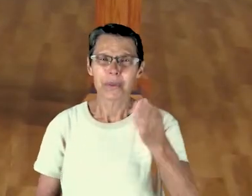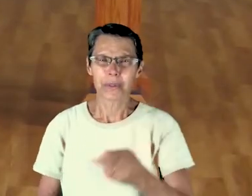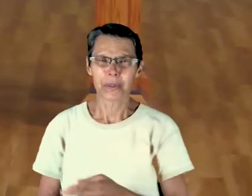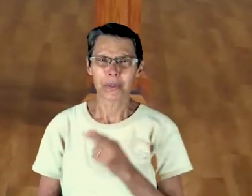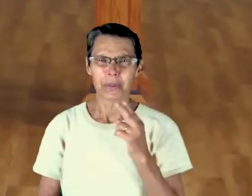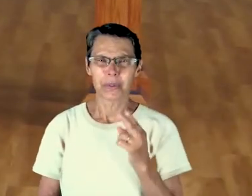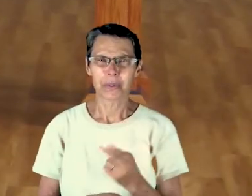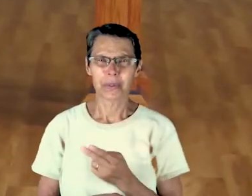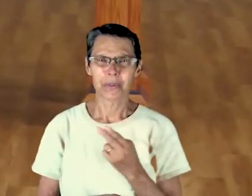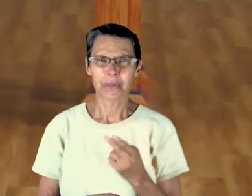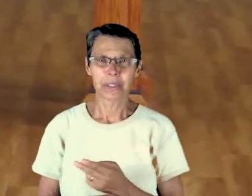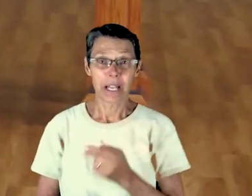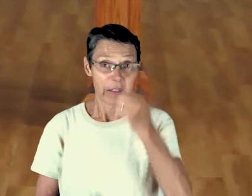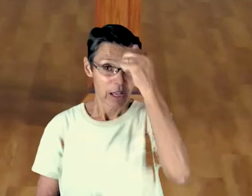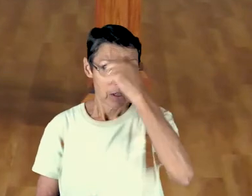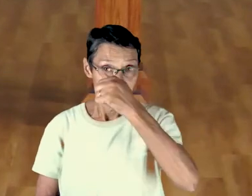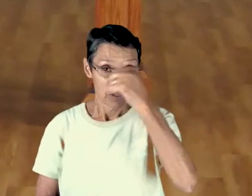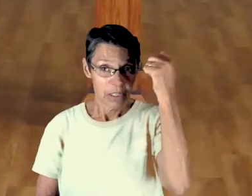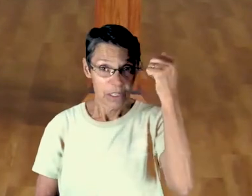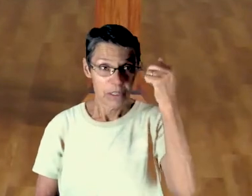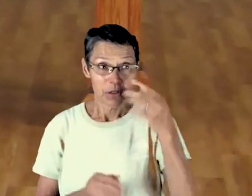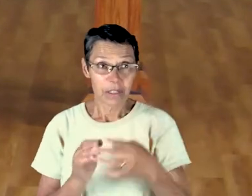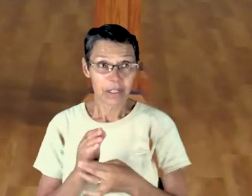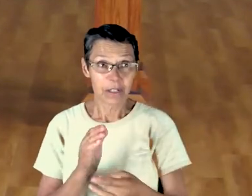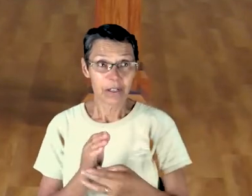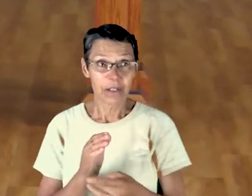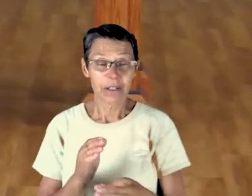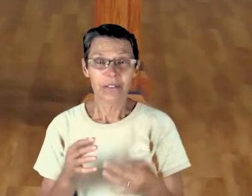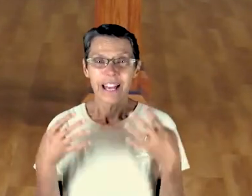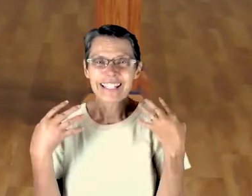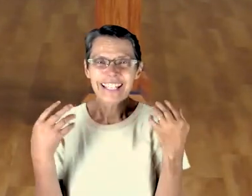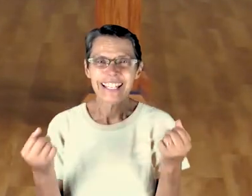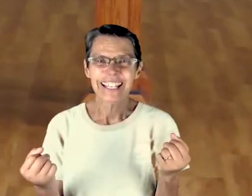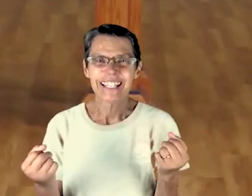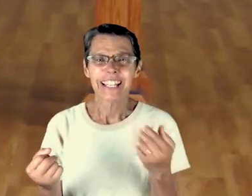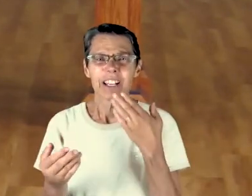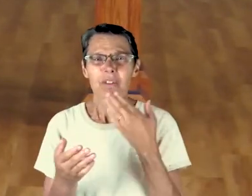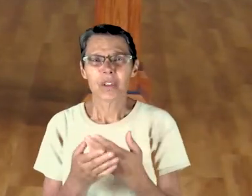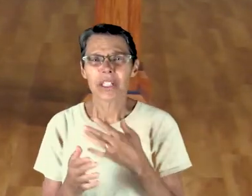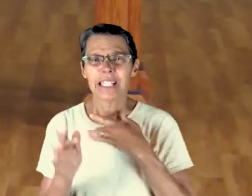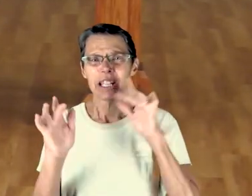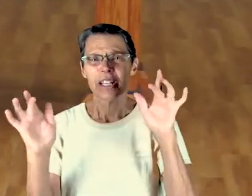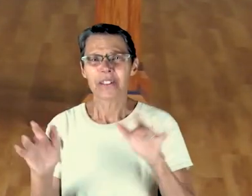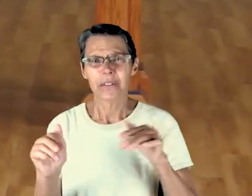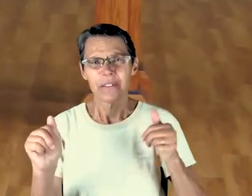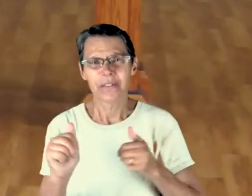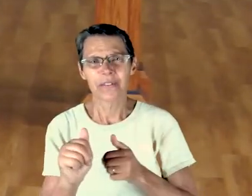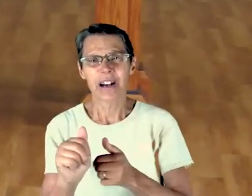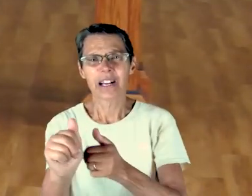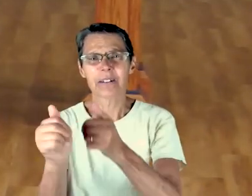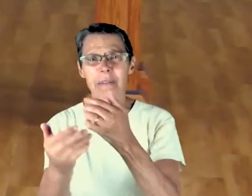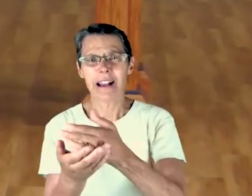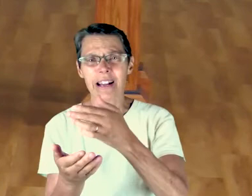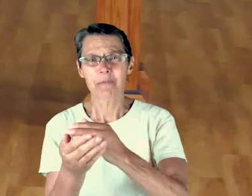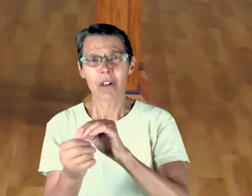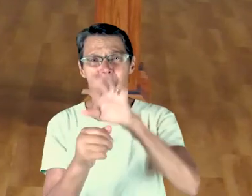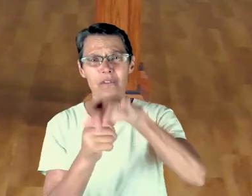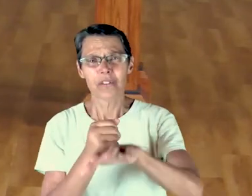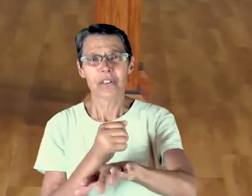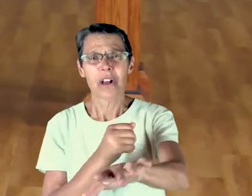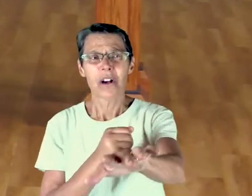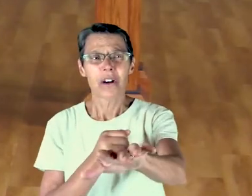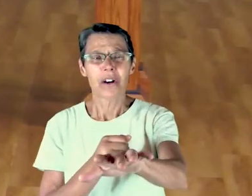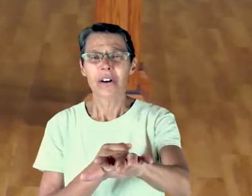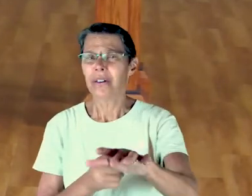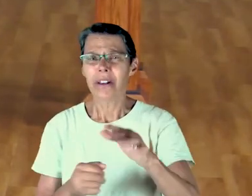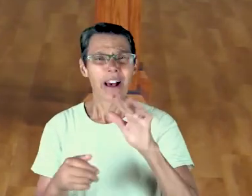the anointing, my head with oil, that's the anointing of healing. And goodness and mercy shall follow me and my cup will overflow. But wait, in the